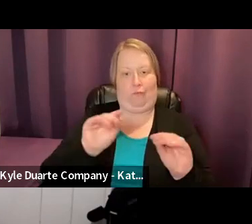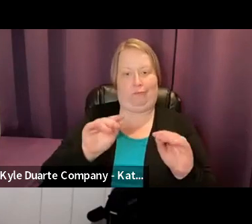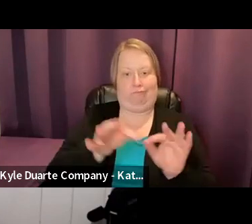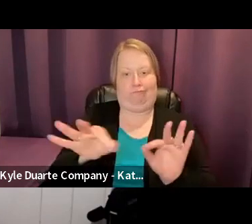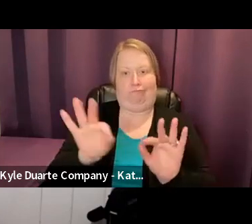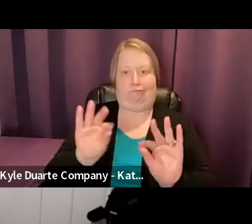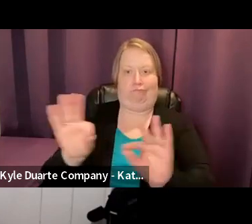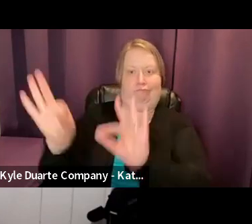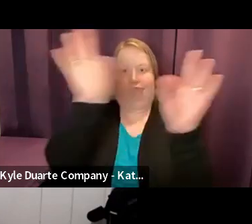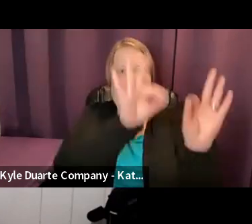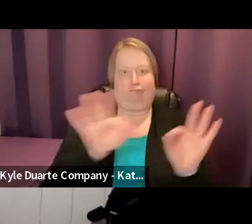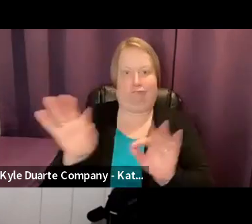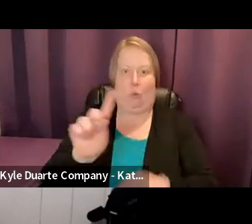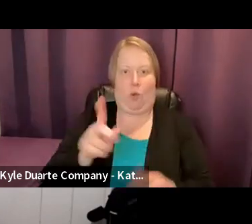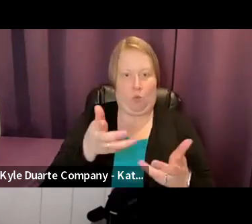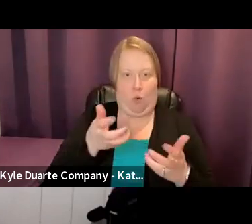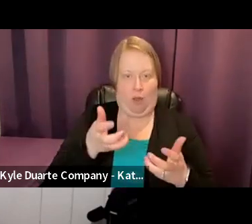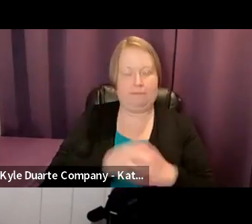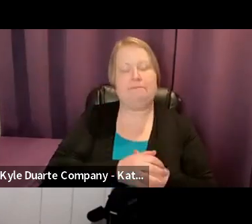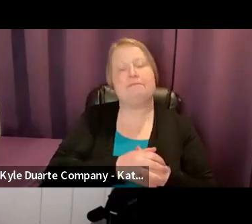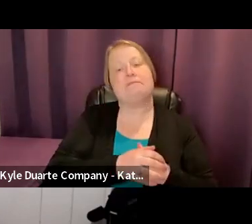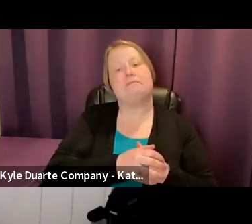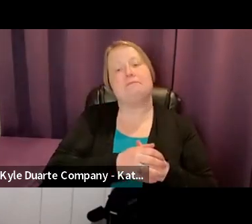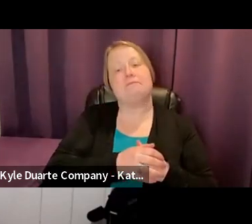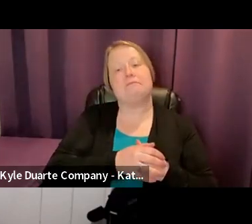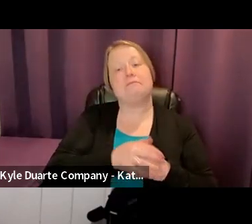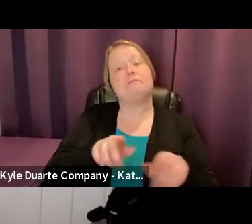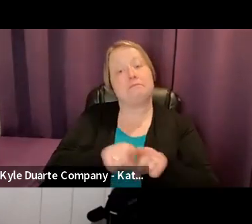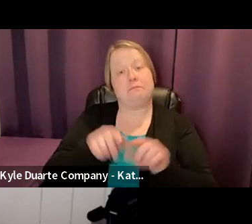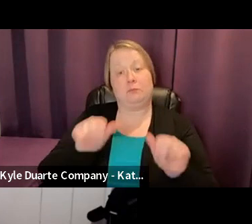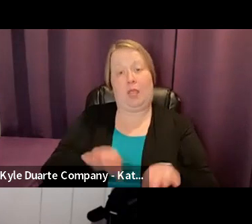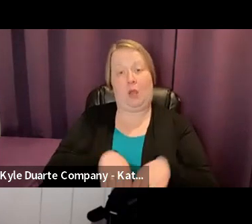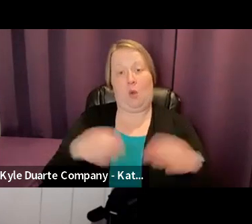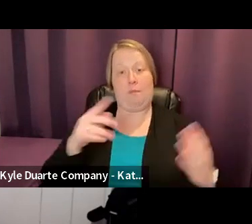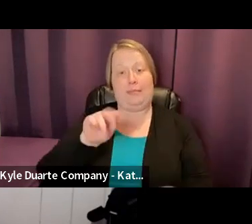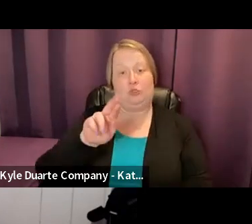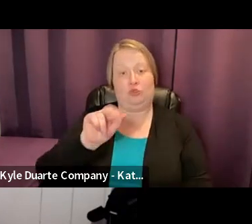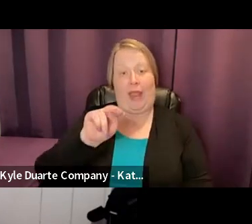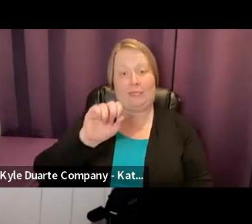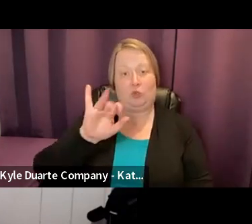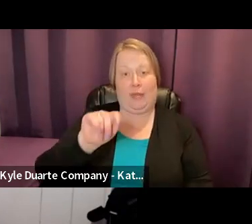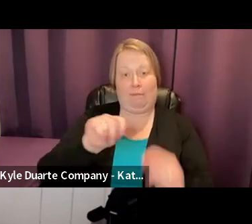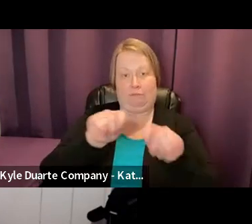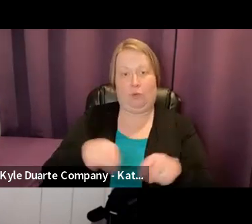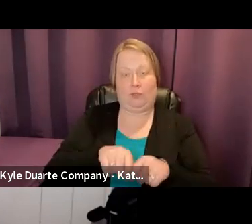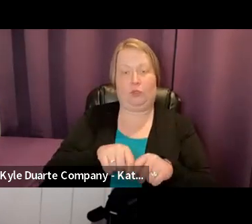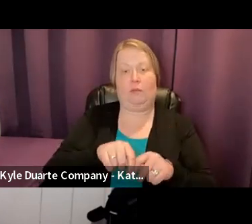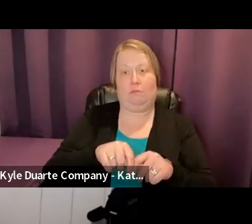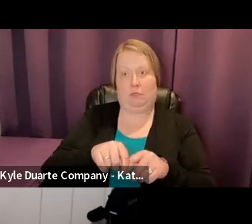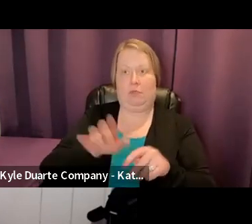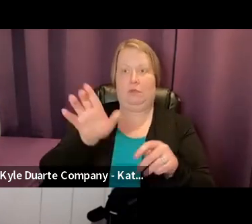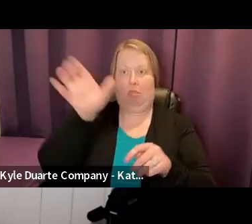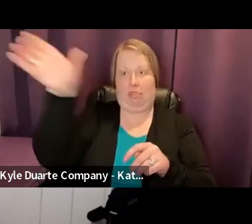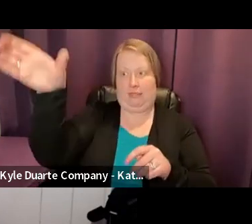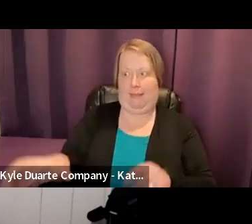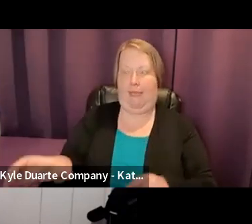prefer. You can also open the transcript and in full on the sidebar. If